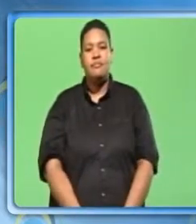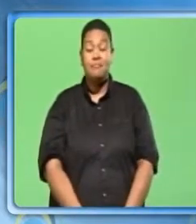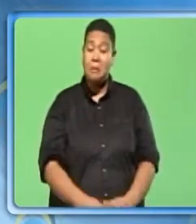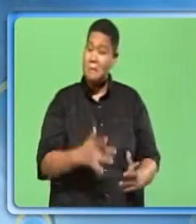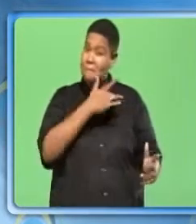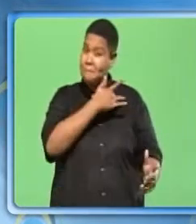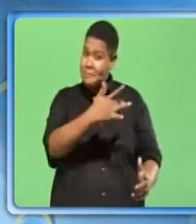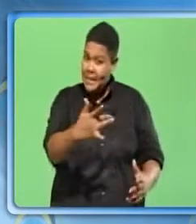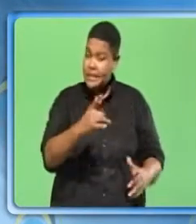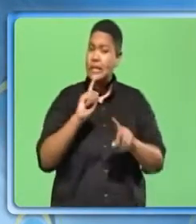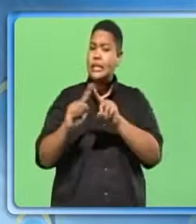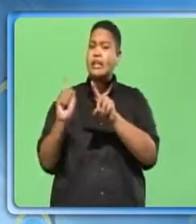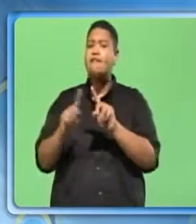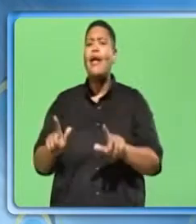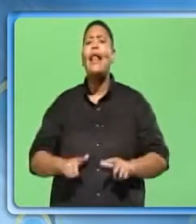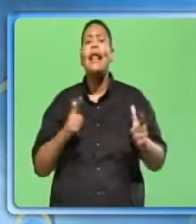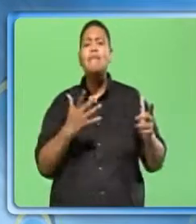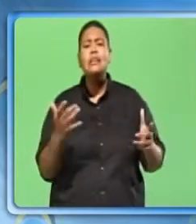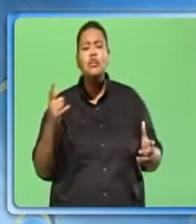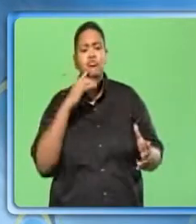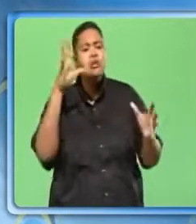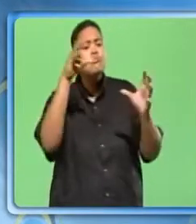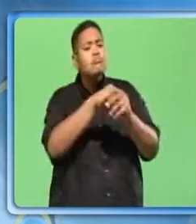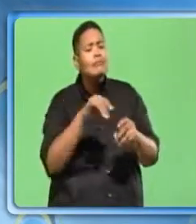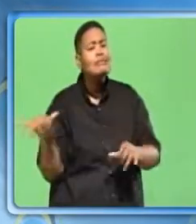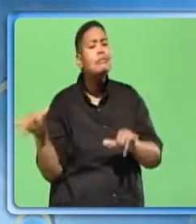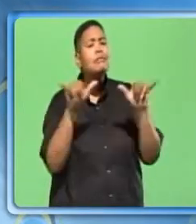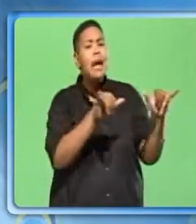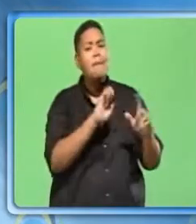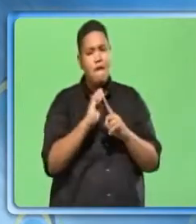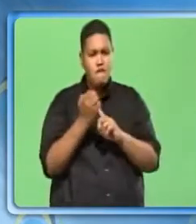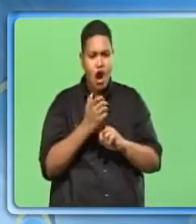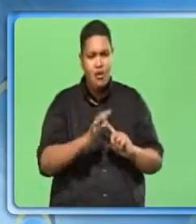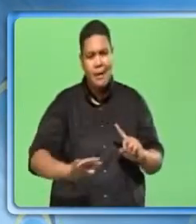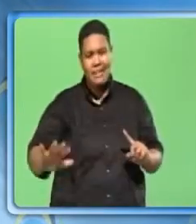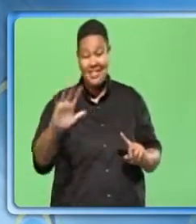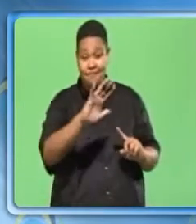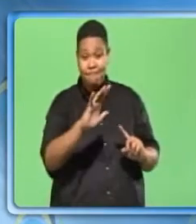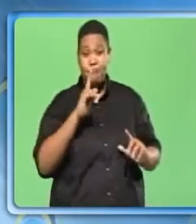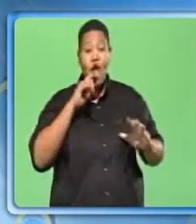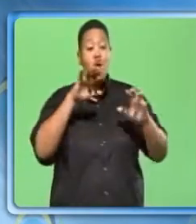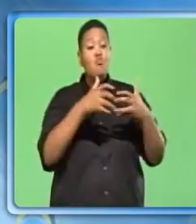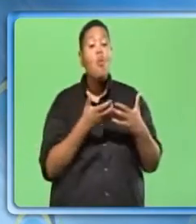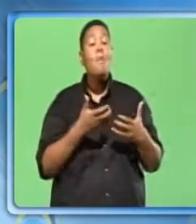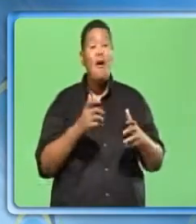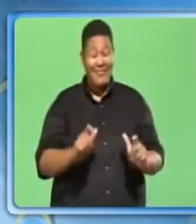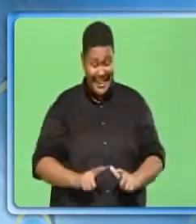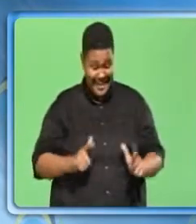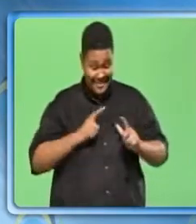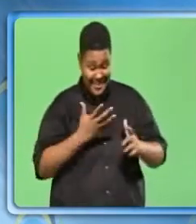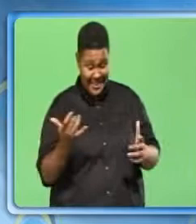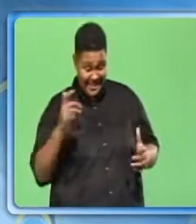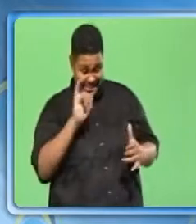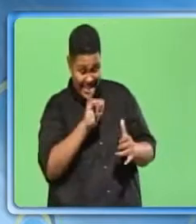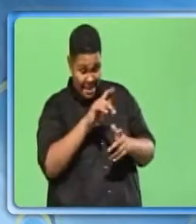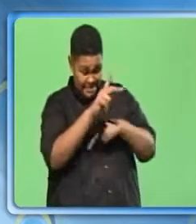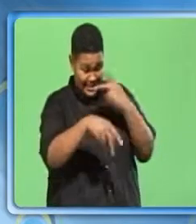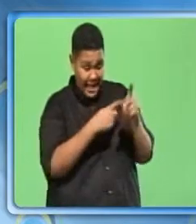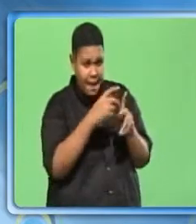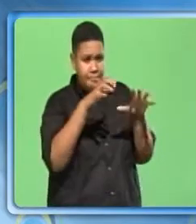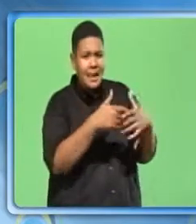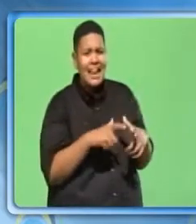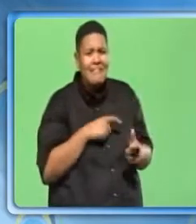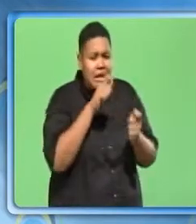Usually, different types of organisms live in the same environment. A group of organisms of the same species living together